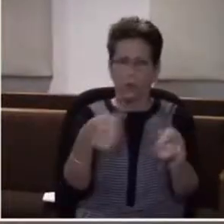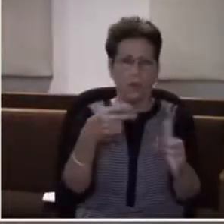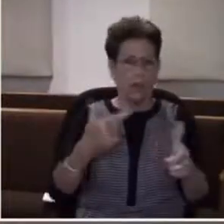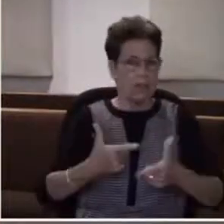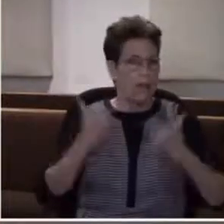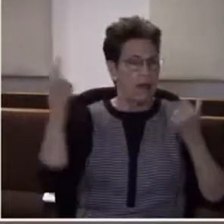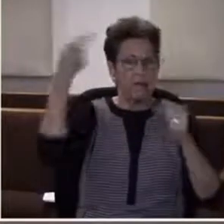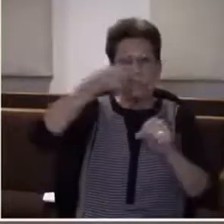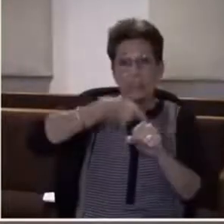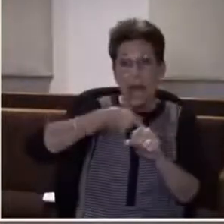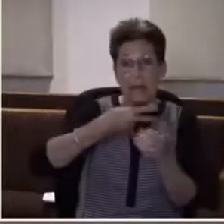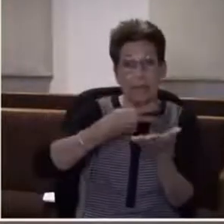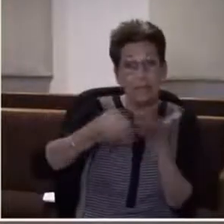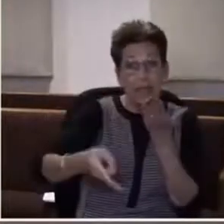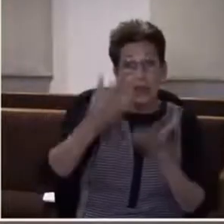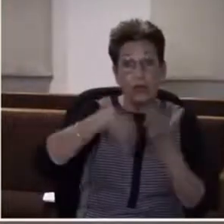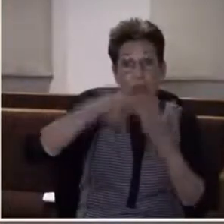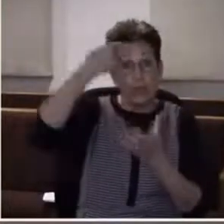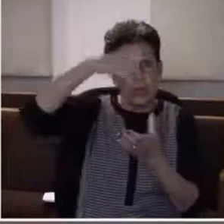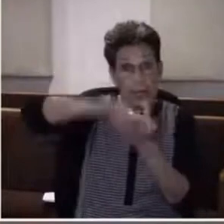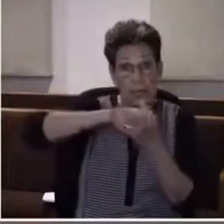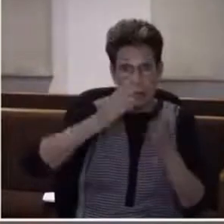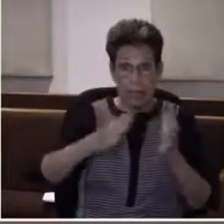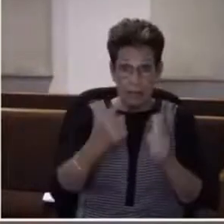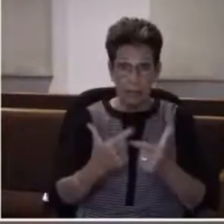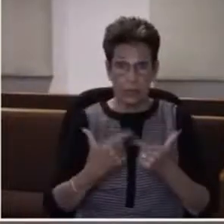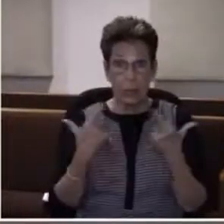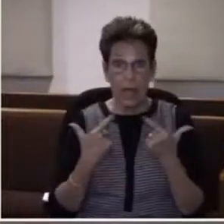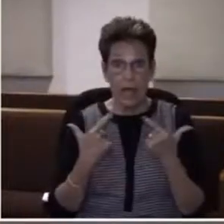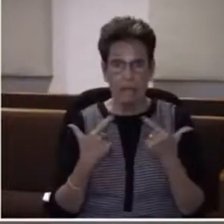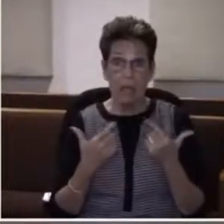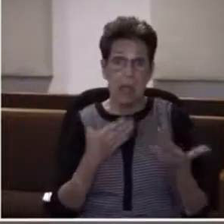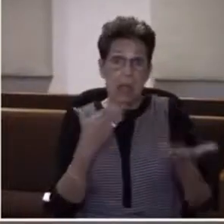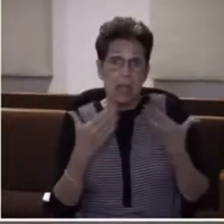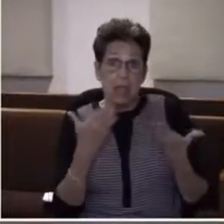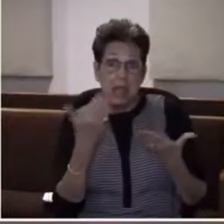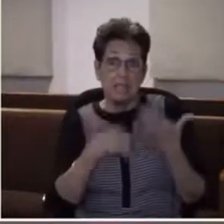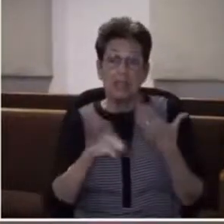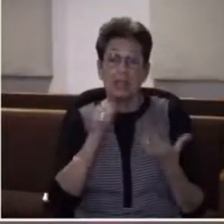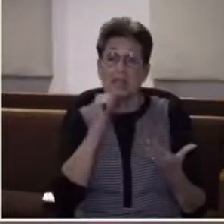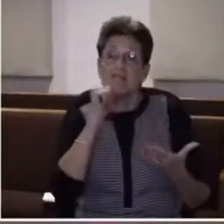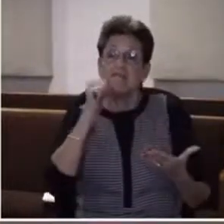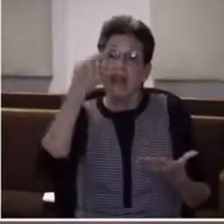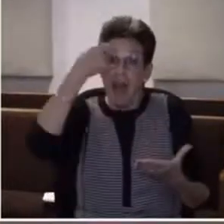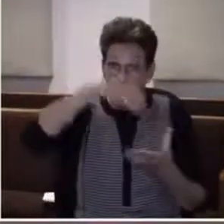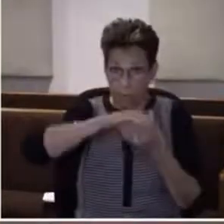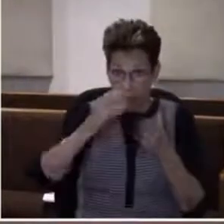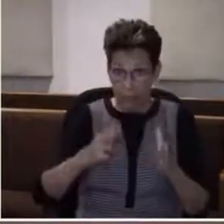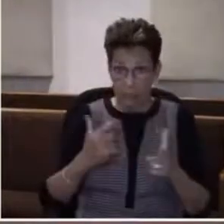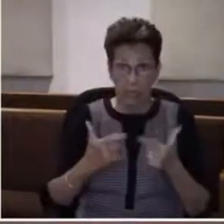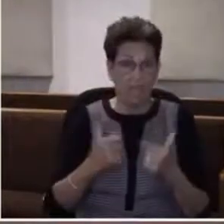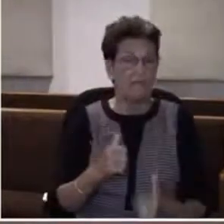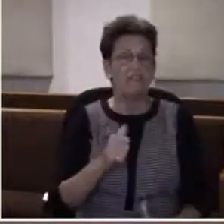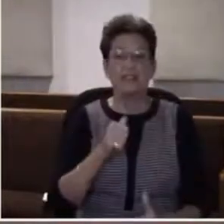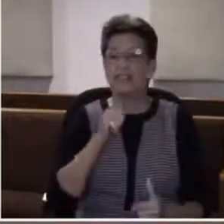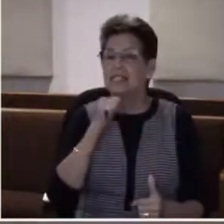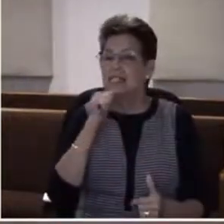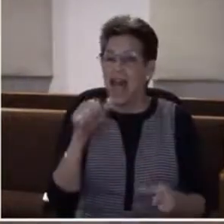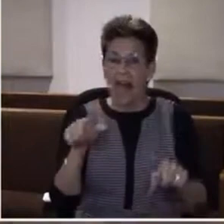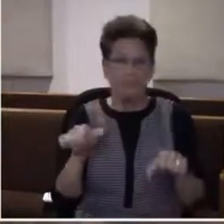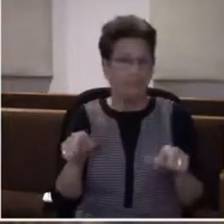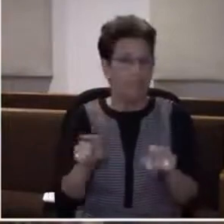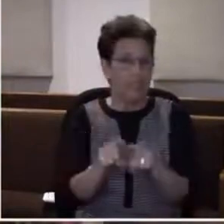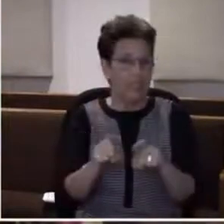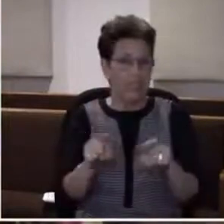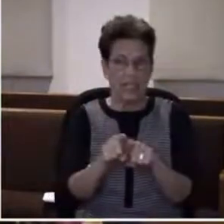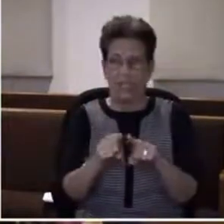life. I would say even in a non-believer's life, one failure does not mean that the rest of your life is that way. I would